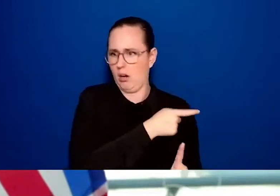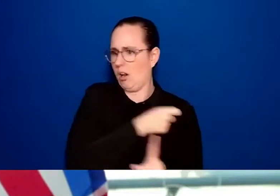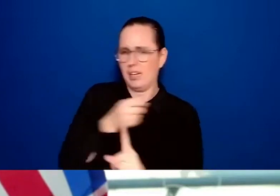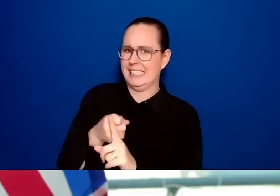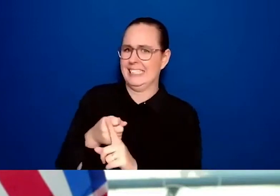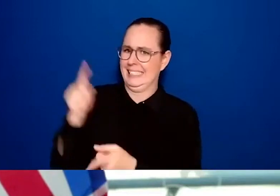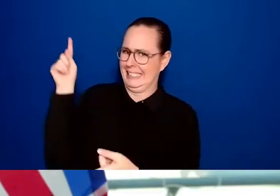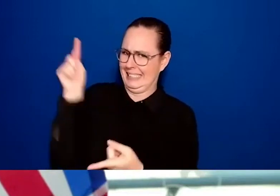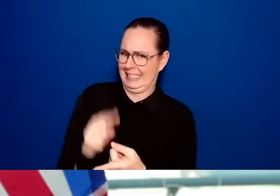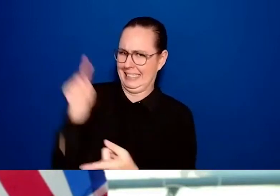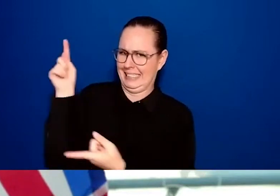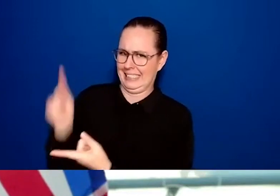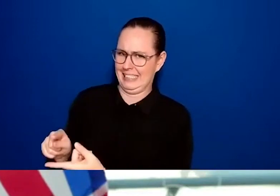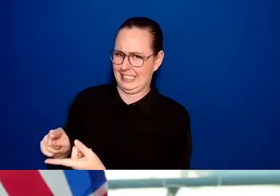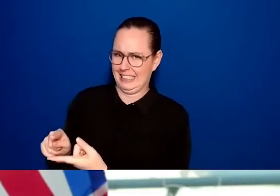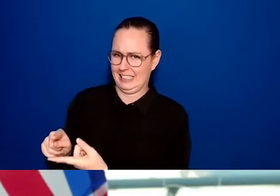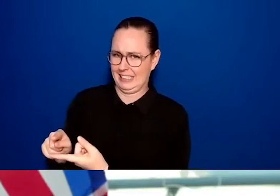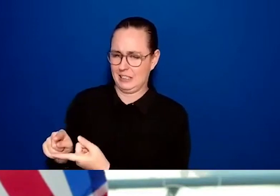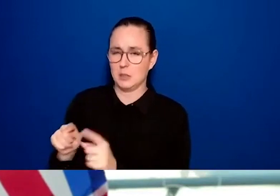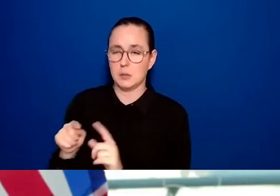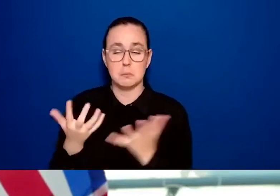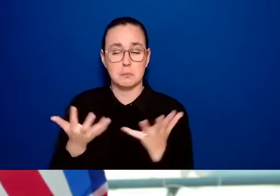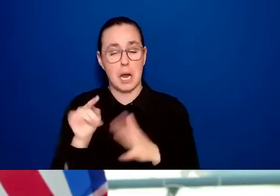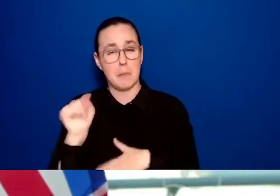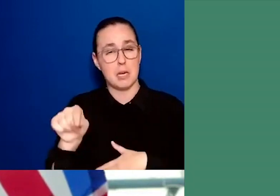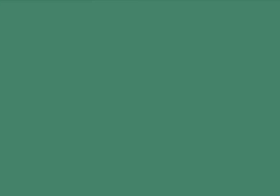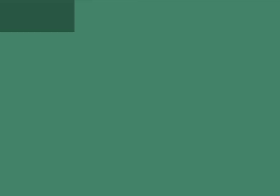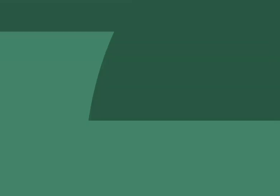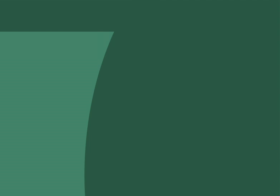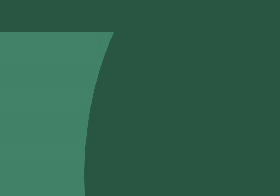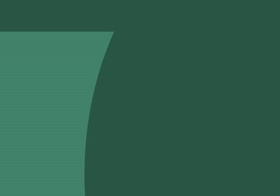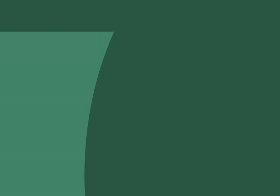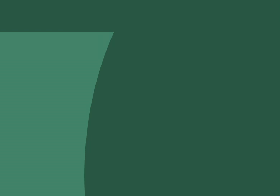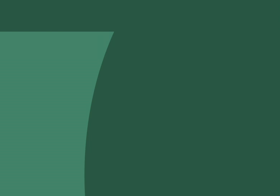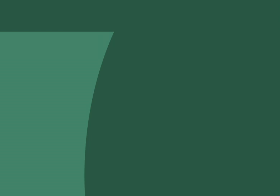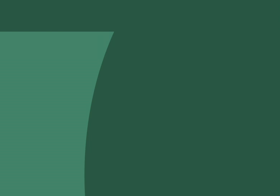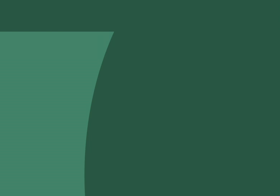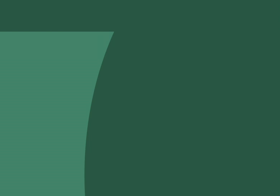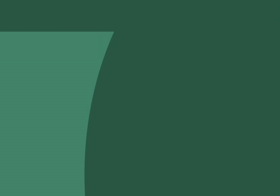that's my speculation at the moment. We'll see what the data comes out with in the next couple of weeks.